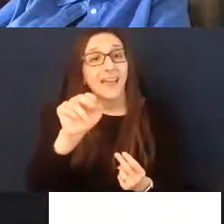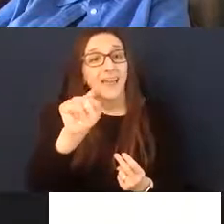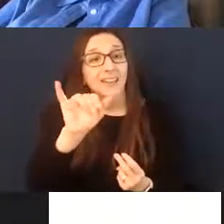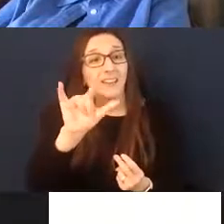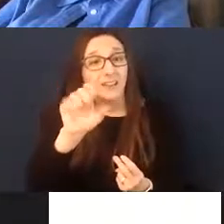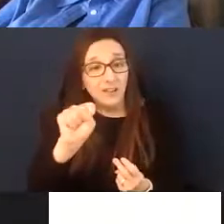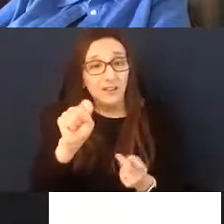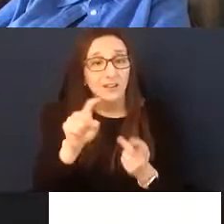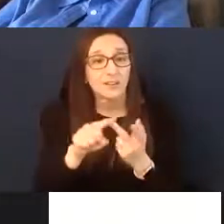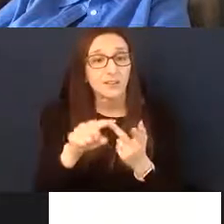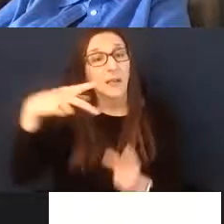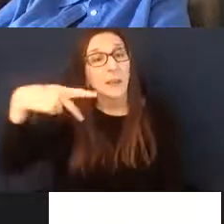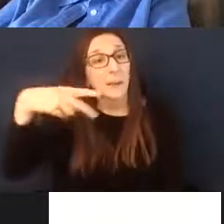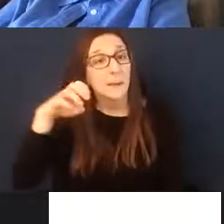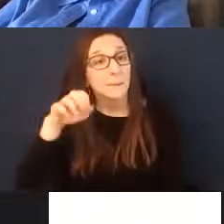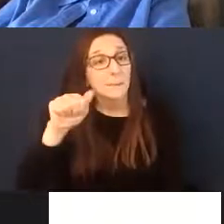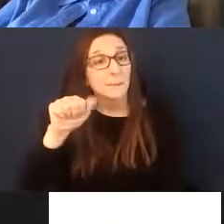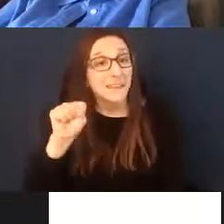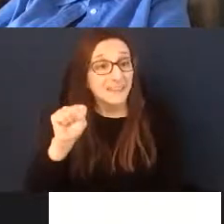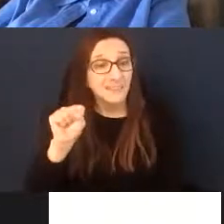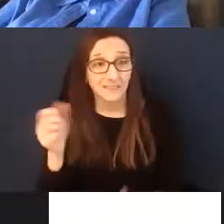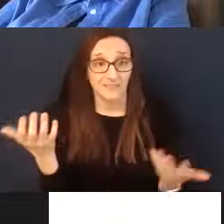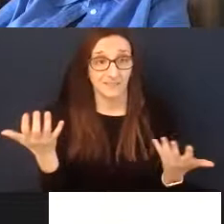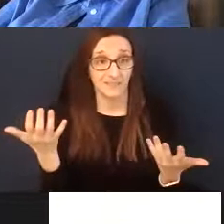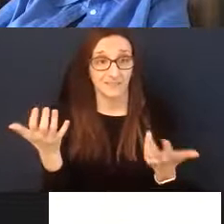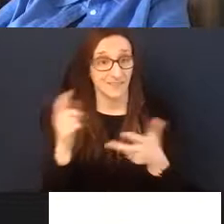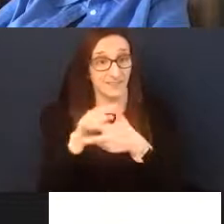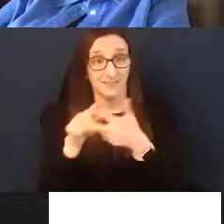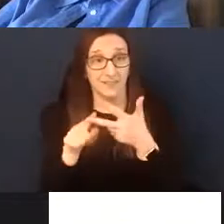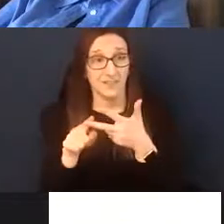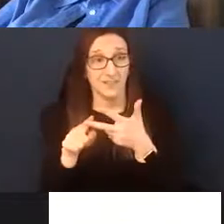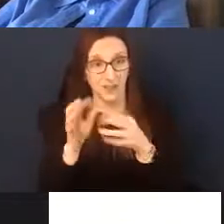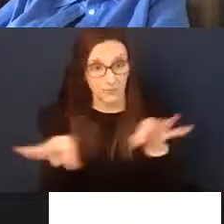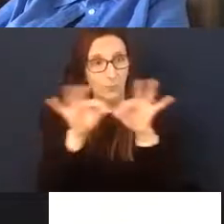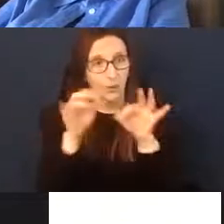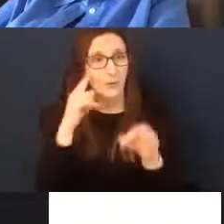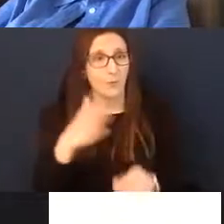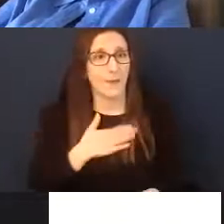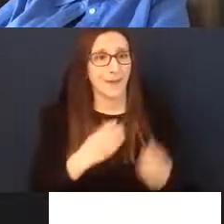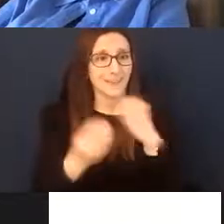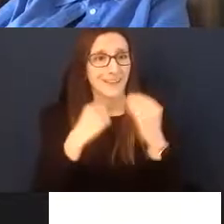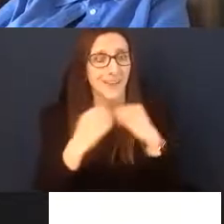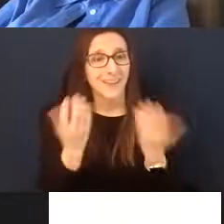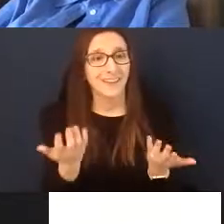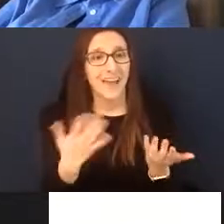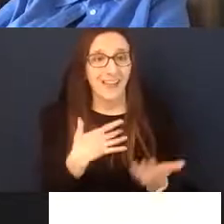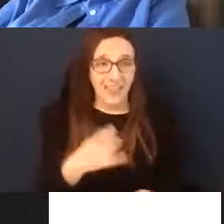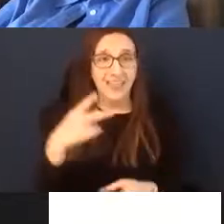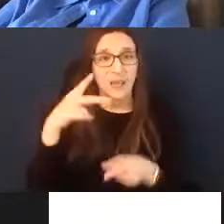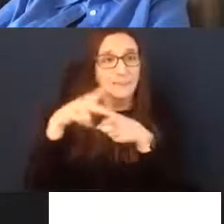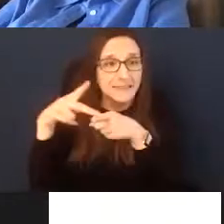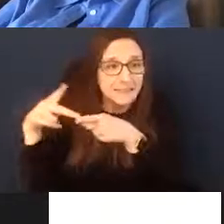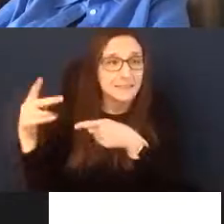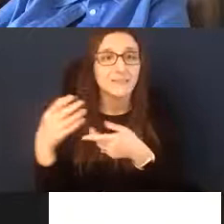Beans, lentils, and peas, I don't know about you, but they are a staple in my diet, and I'm very thankful to have them in my cabinets